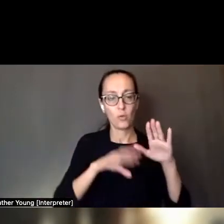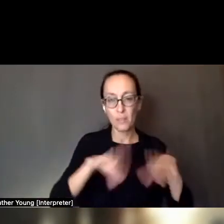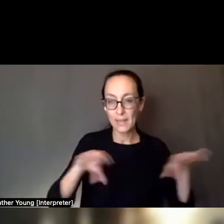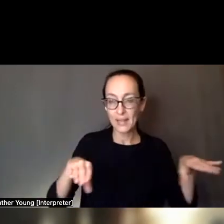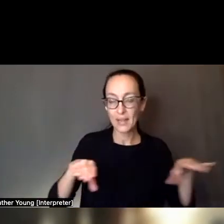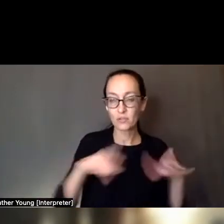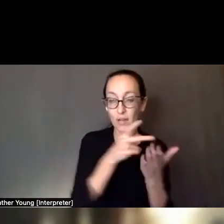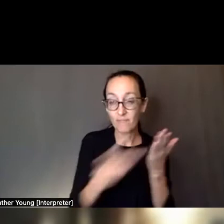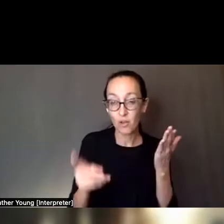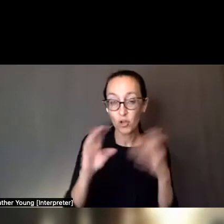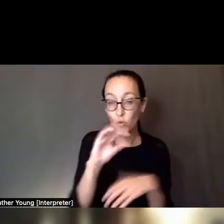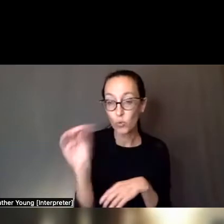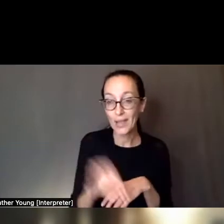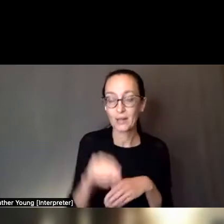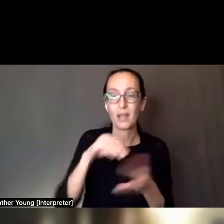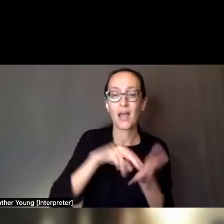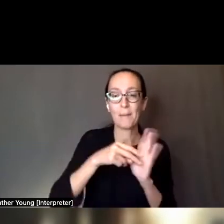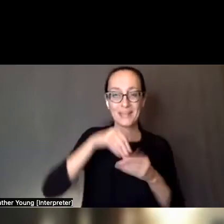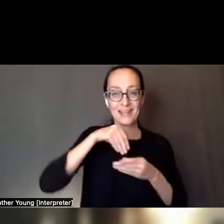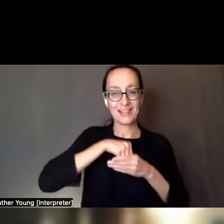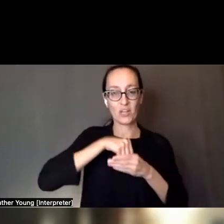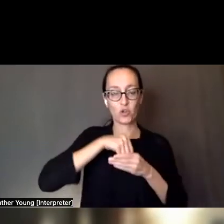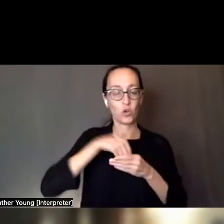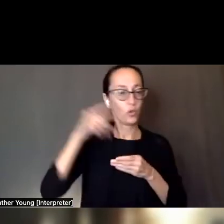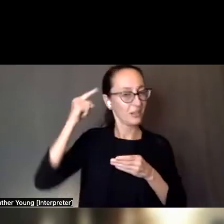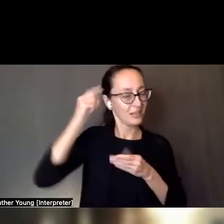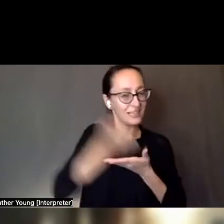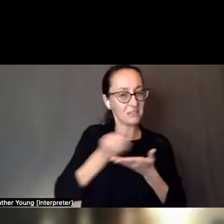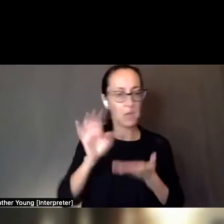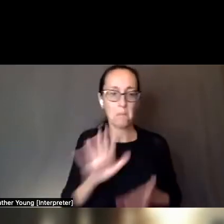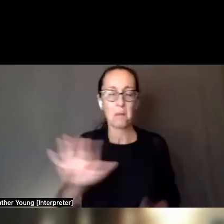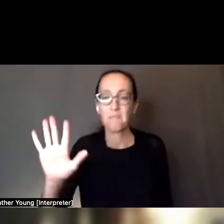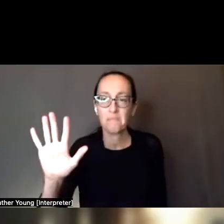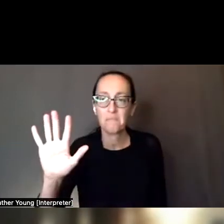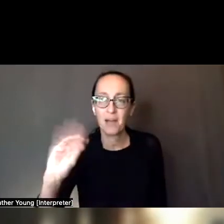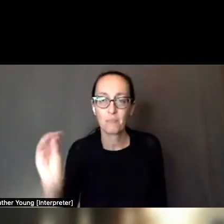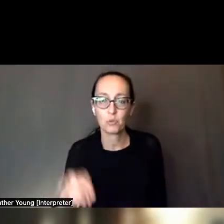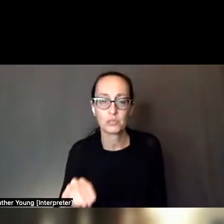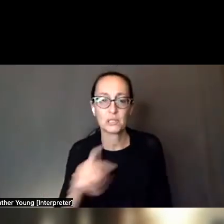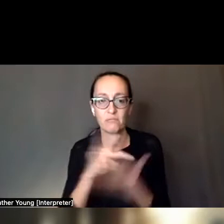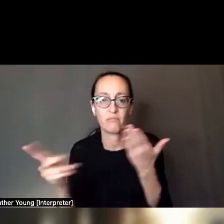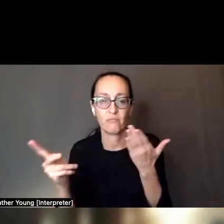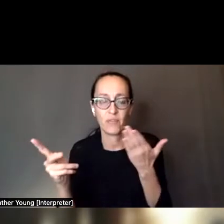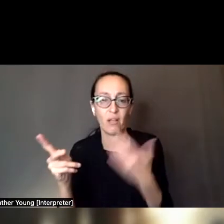of the internal device of about 5%. And